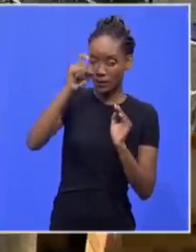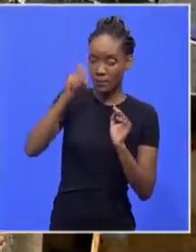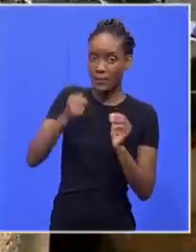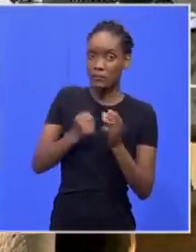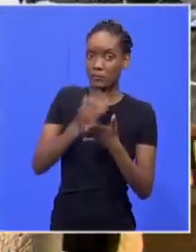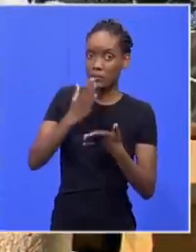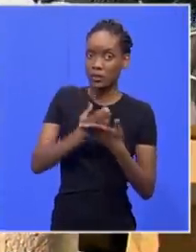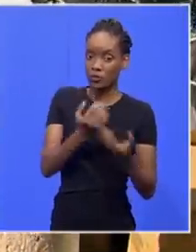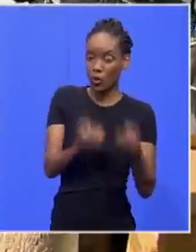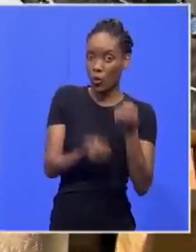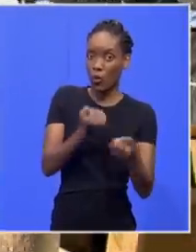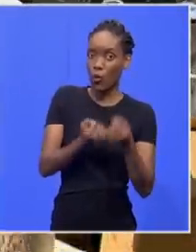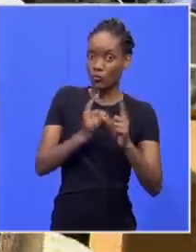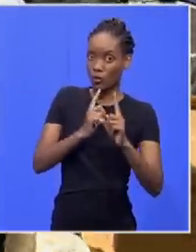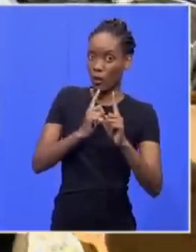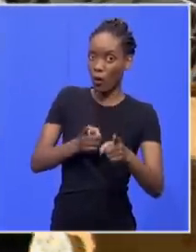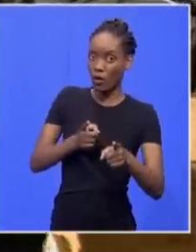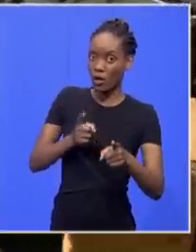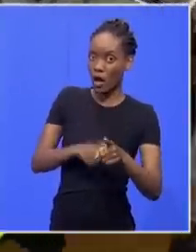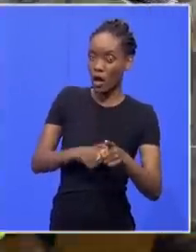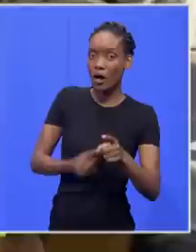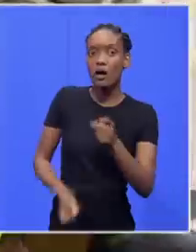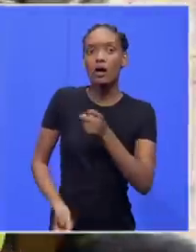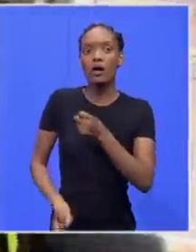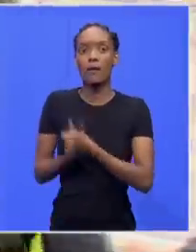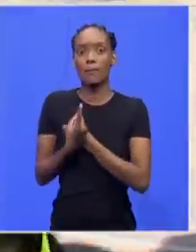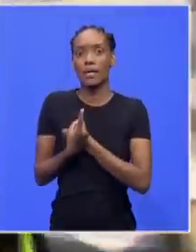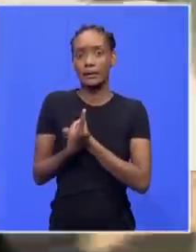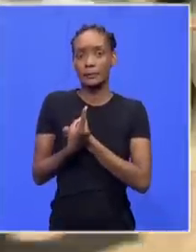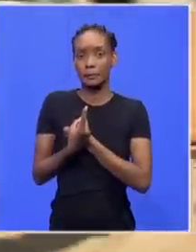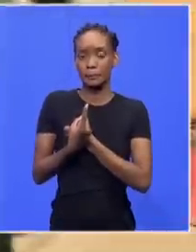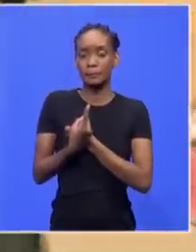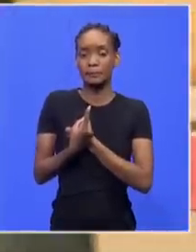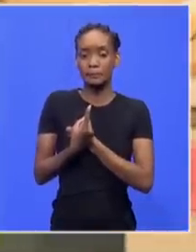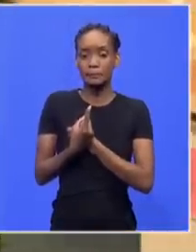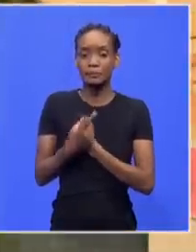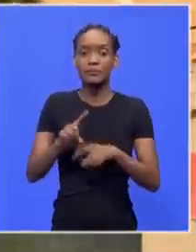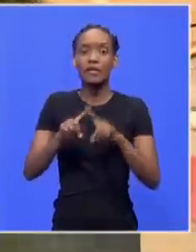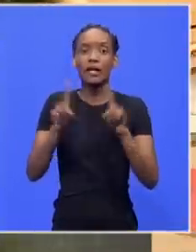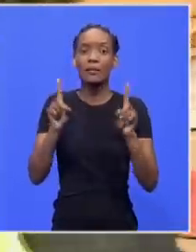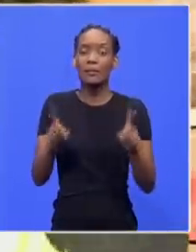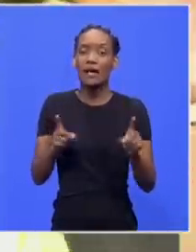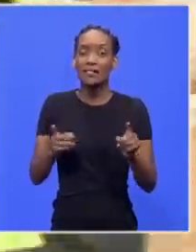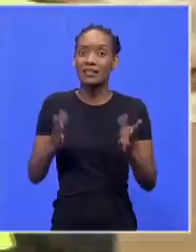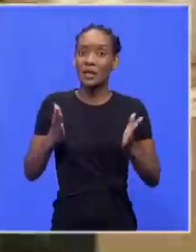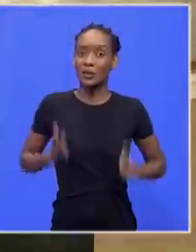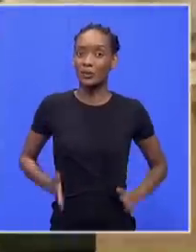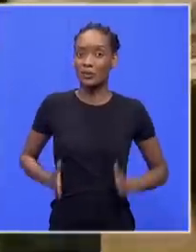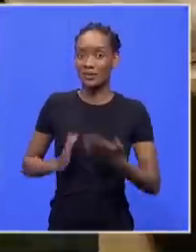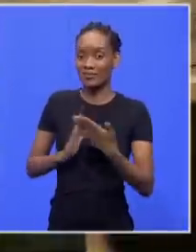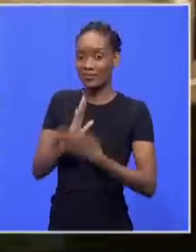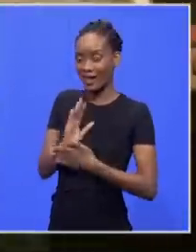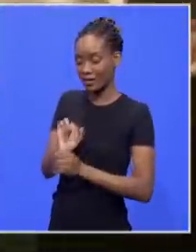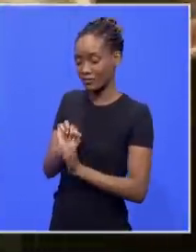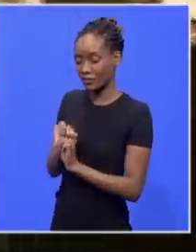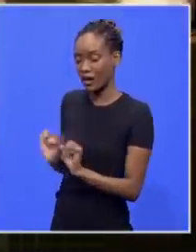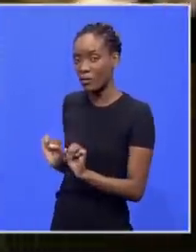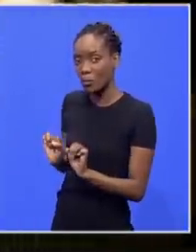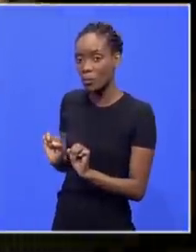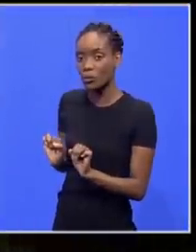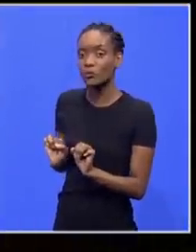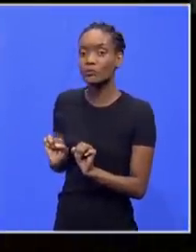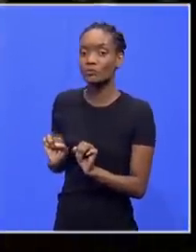obeyed, it is enforced, it is honored. But the human rights of these refugees,